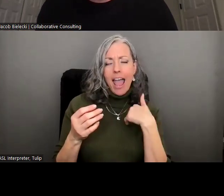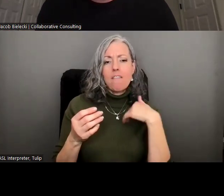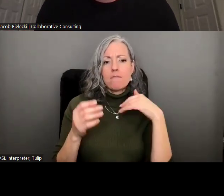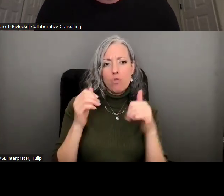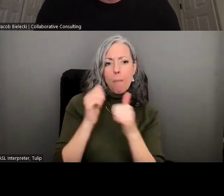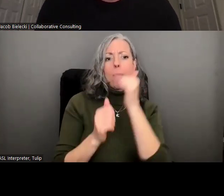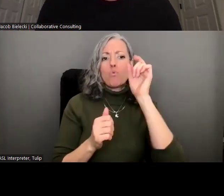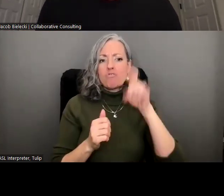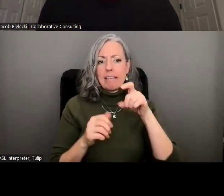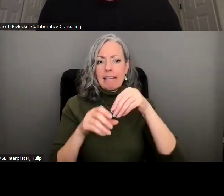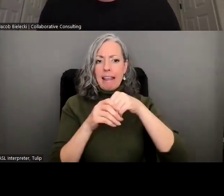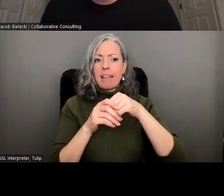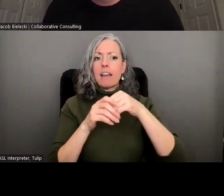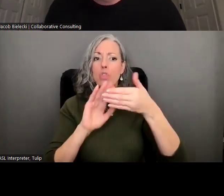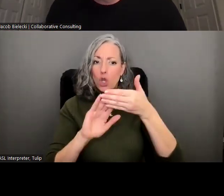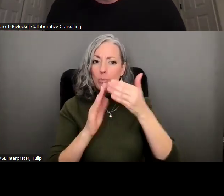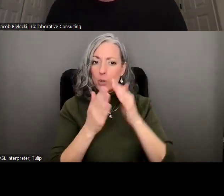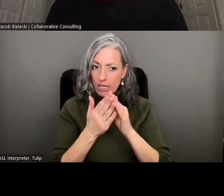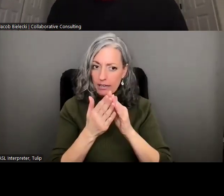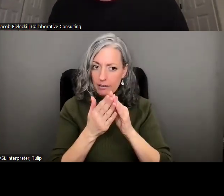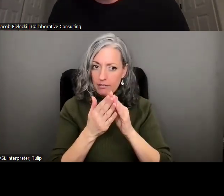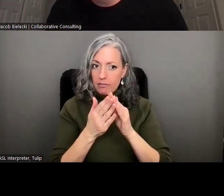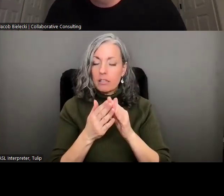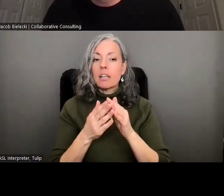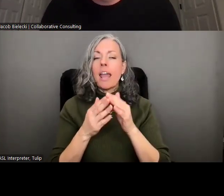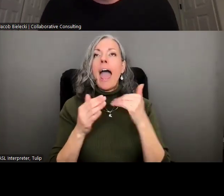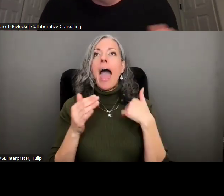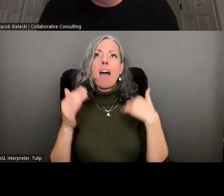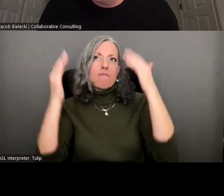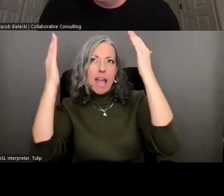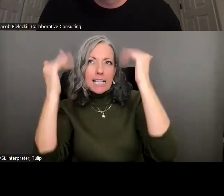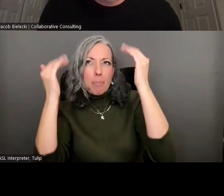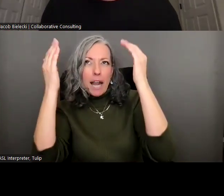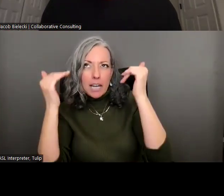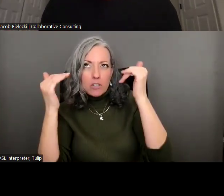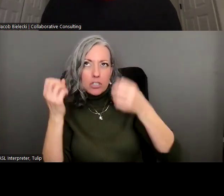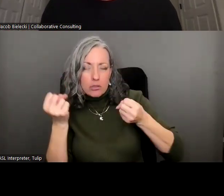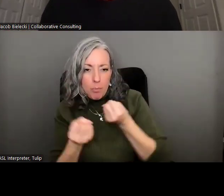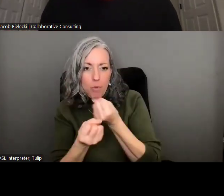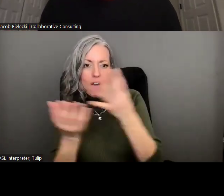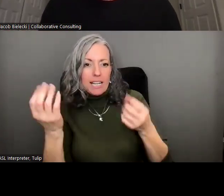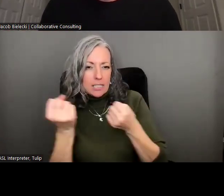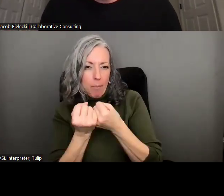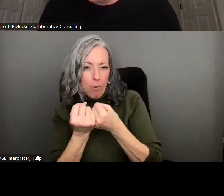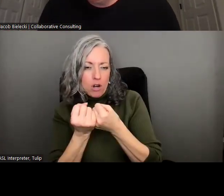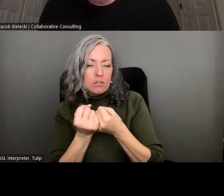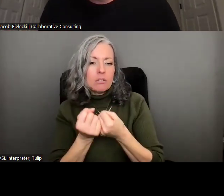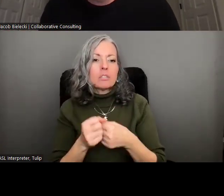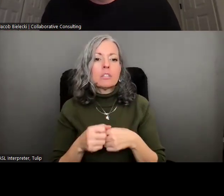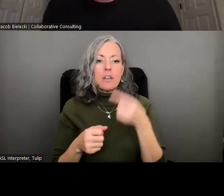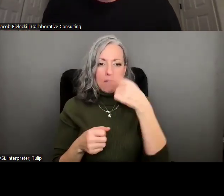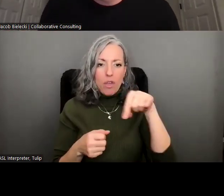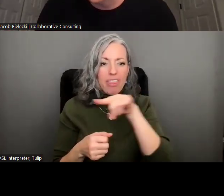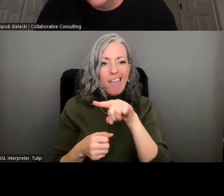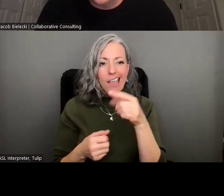in their communities, setting performance expectations, providing support and assistance for those that may